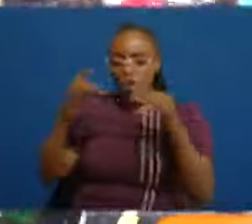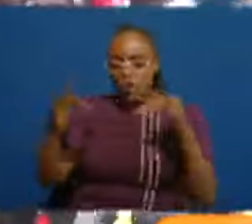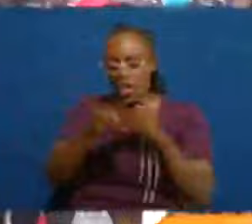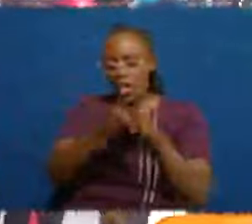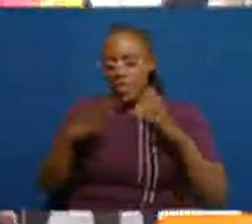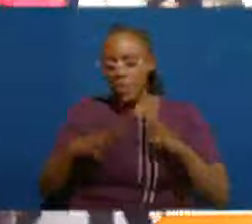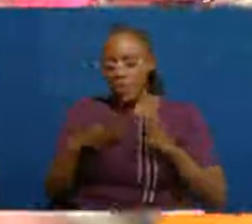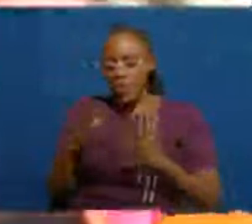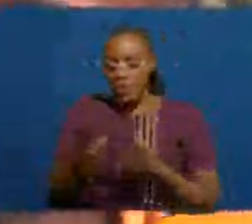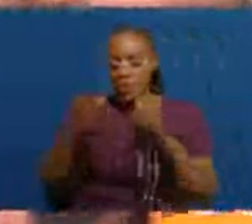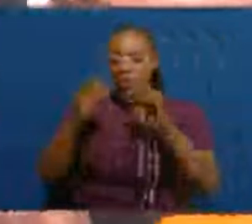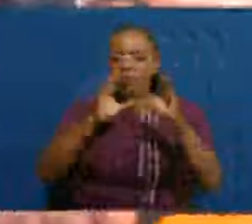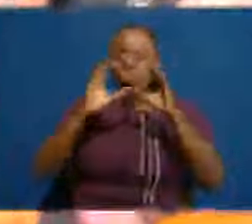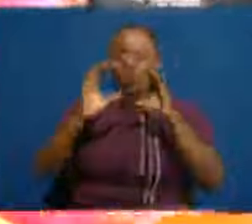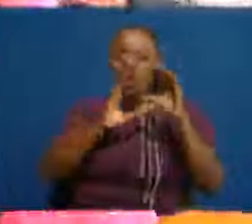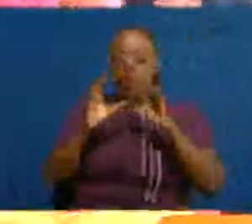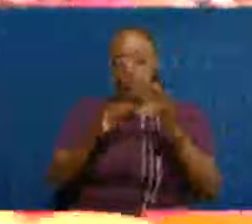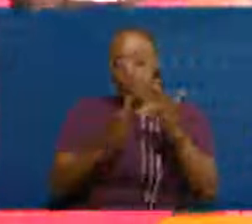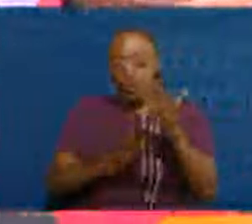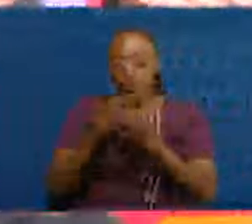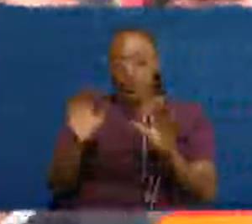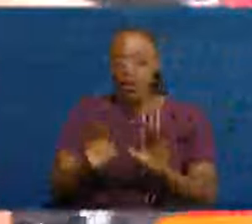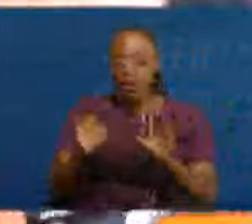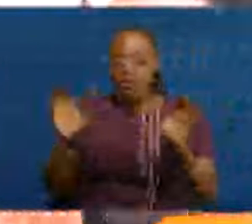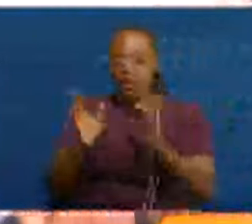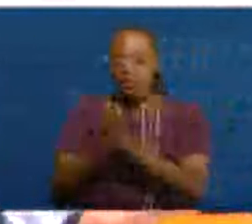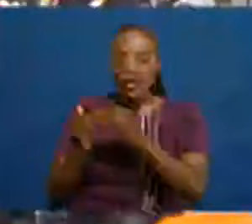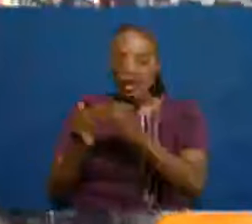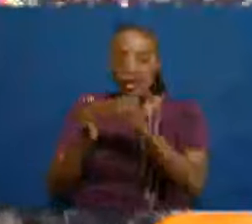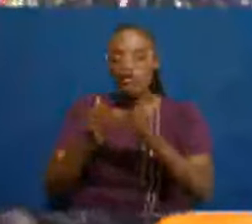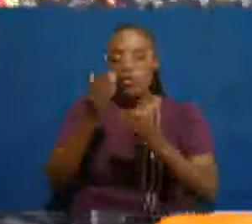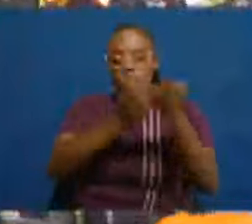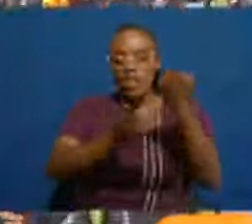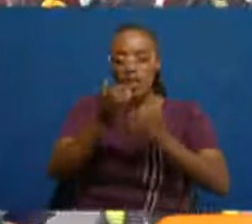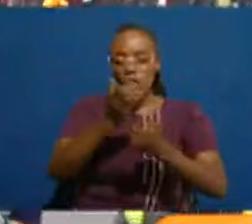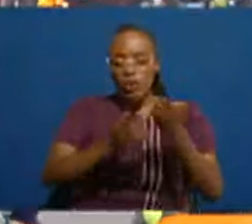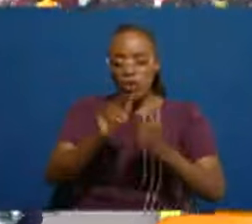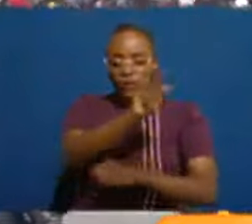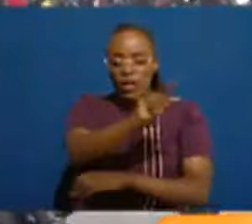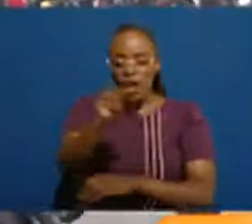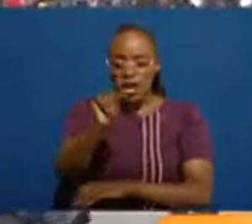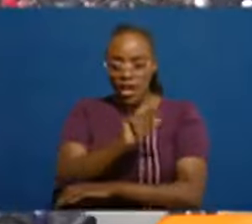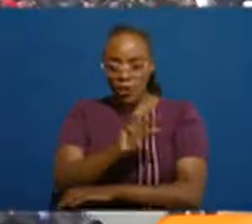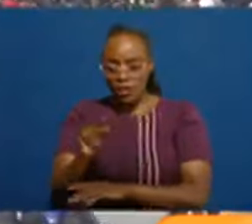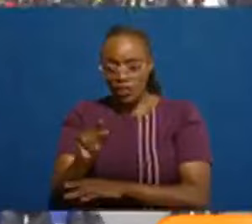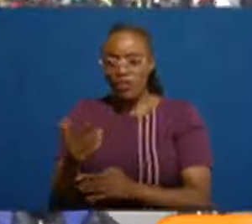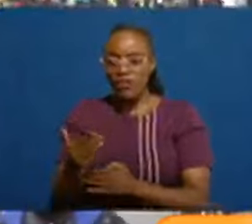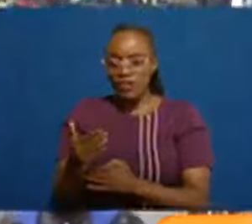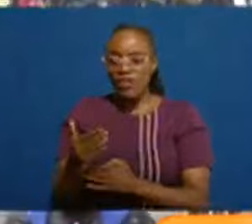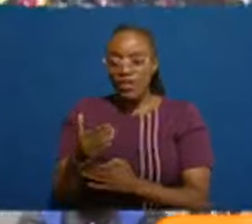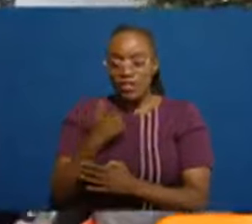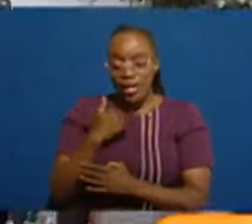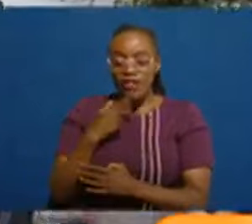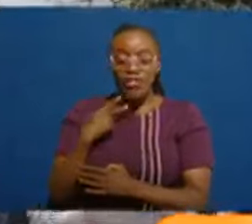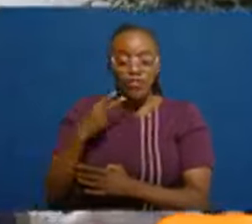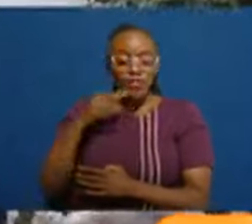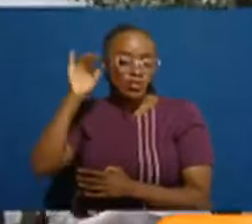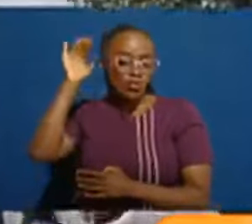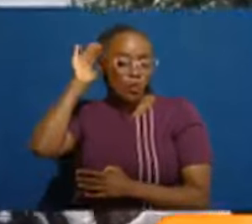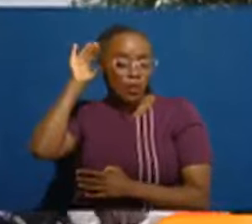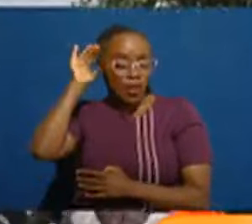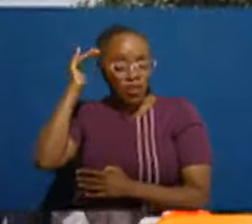to hijack the conversation through divide and rule along economic classes. Desperate to get their voices heard on